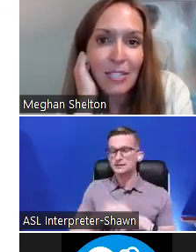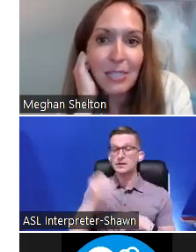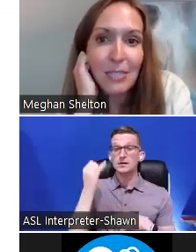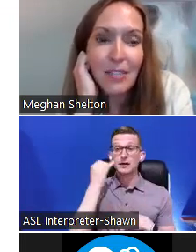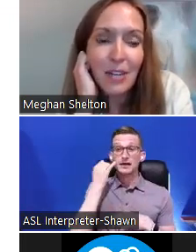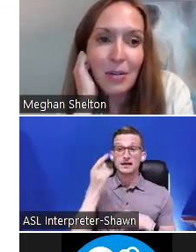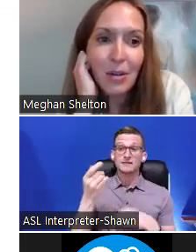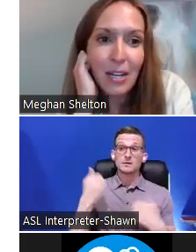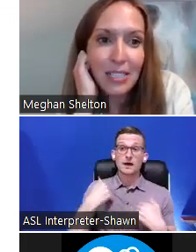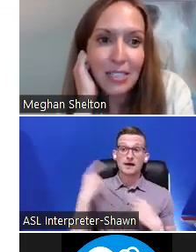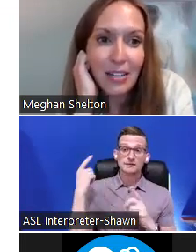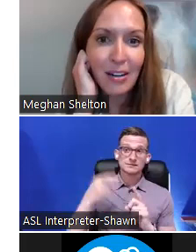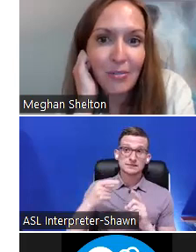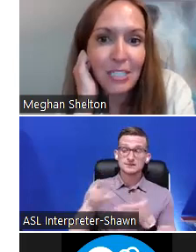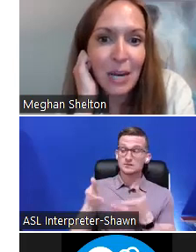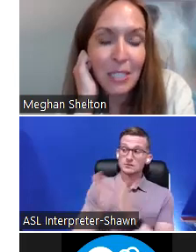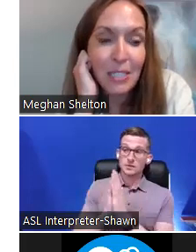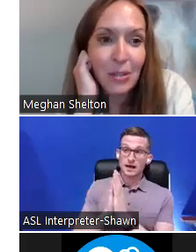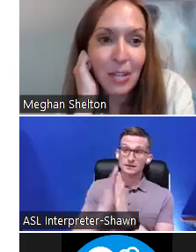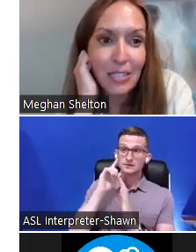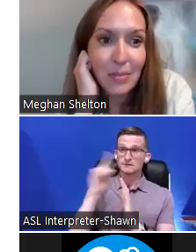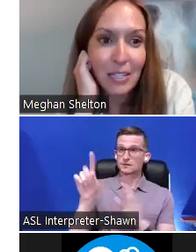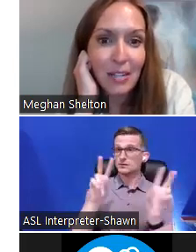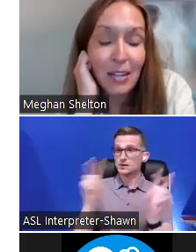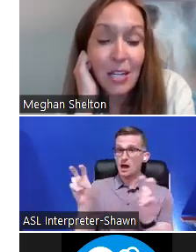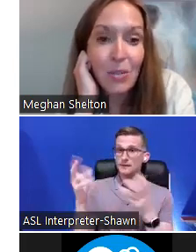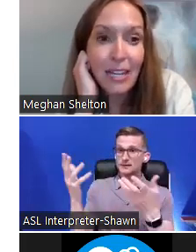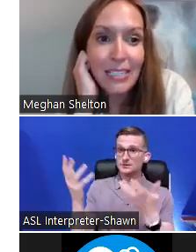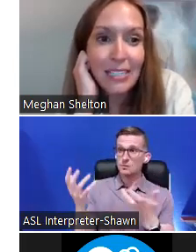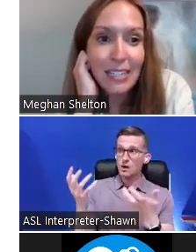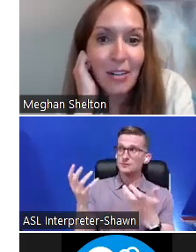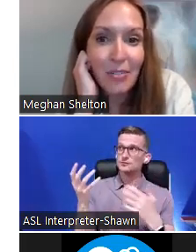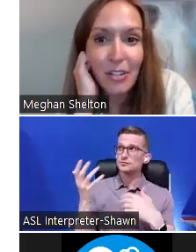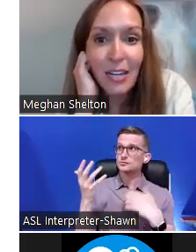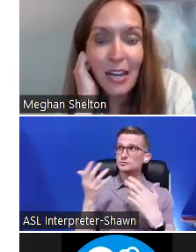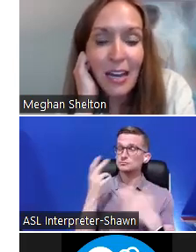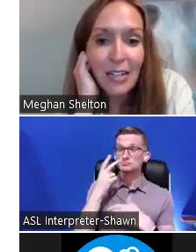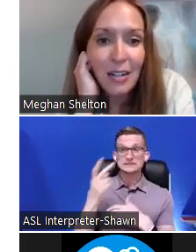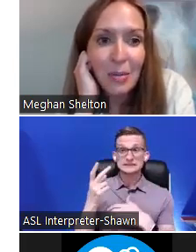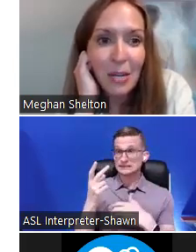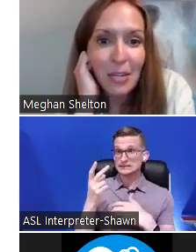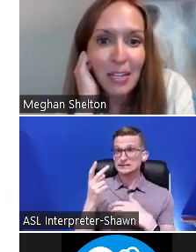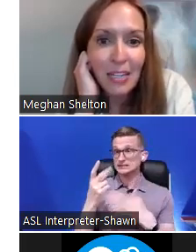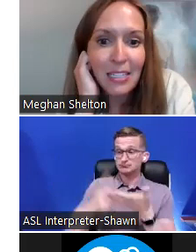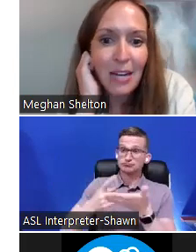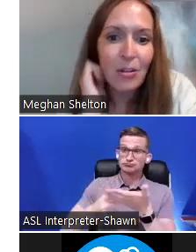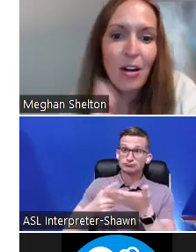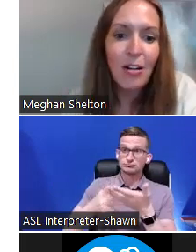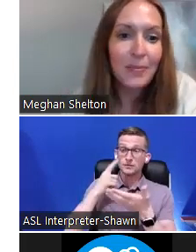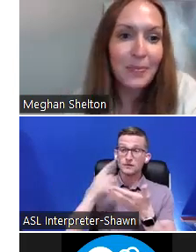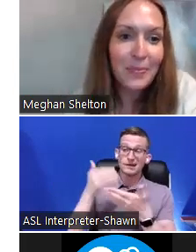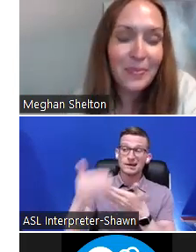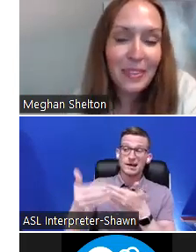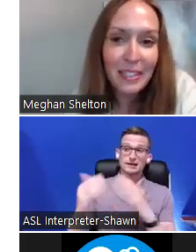have specific requests of topics you would like to see covered at an upcoming town